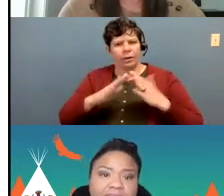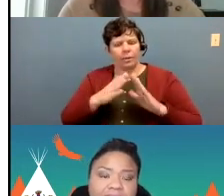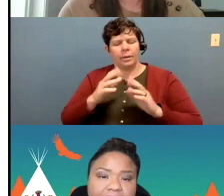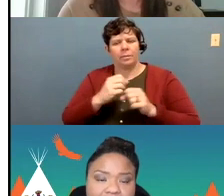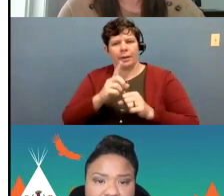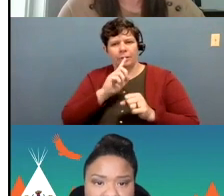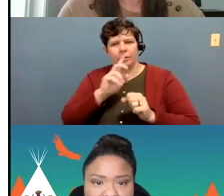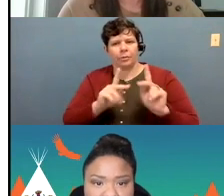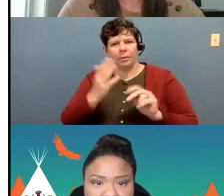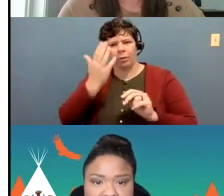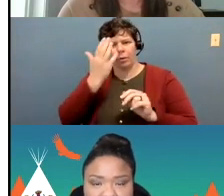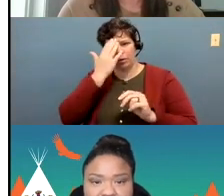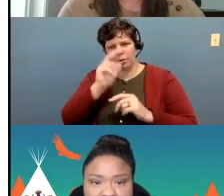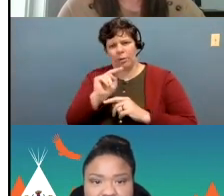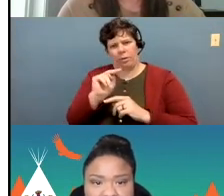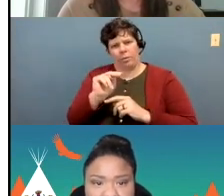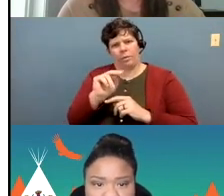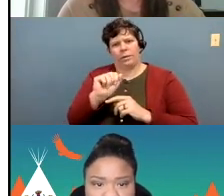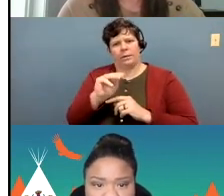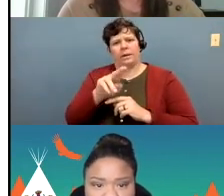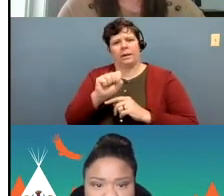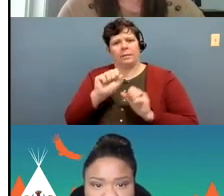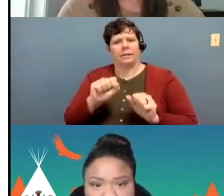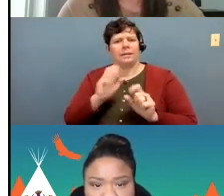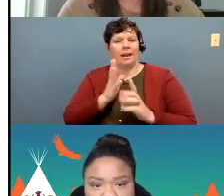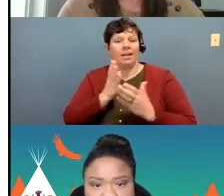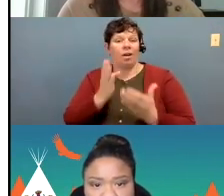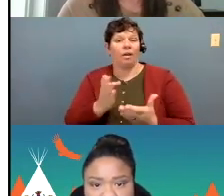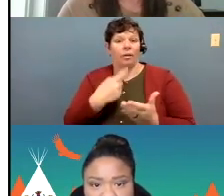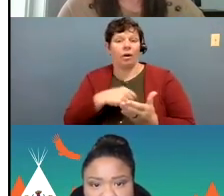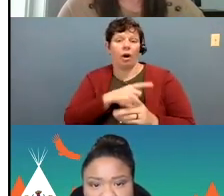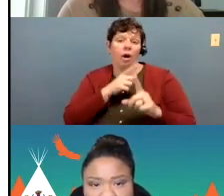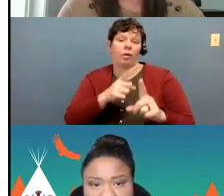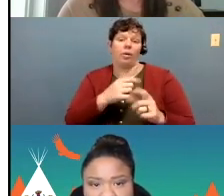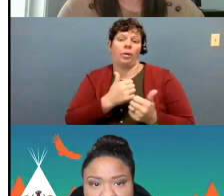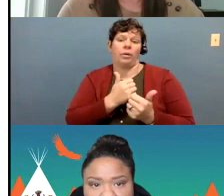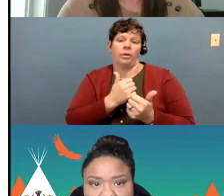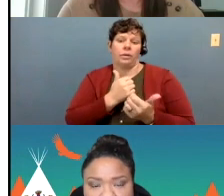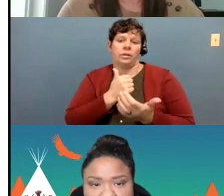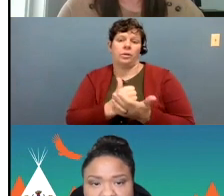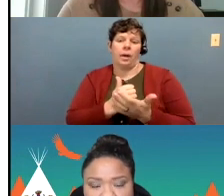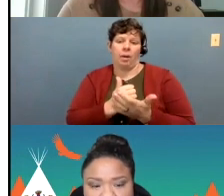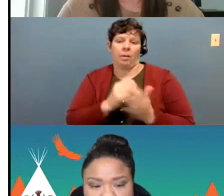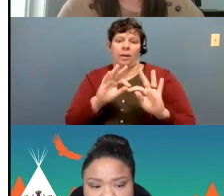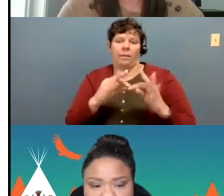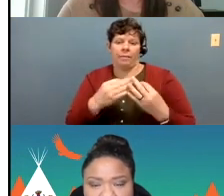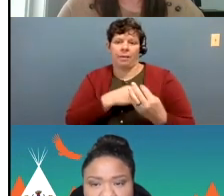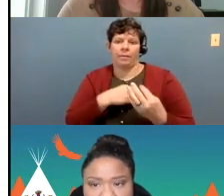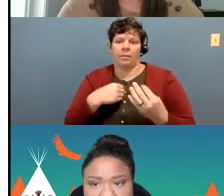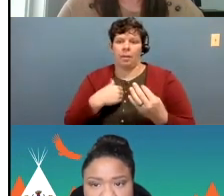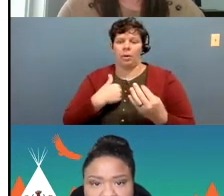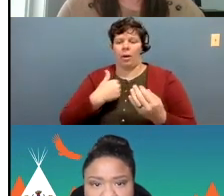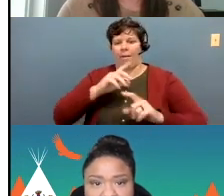what NamUs can offer. And our main goal is to bring loved ones home, and that's give resolution and those answers to